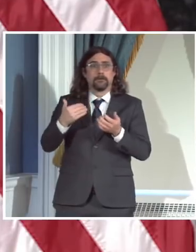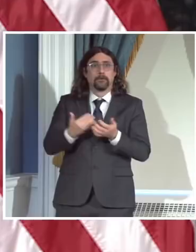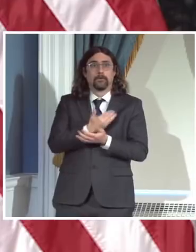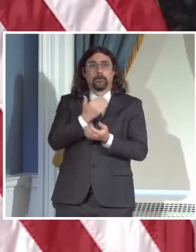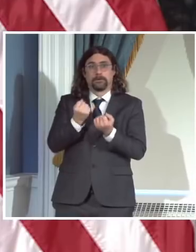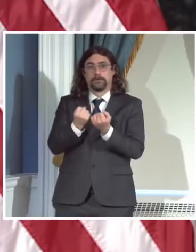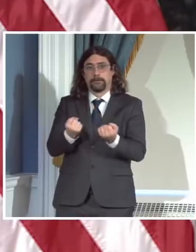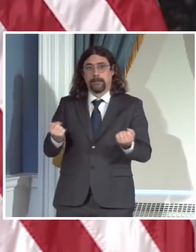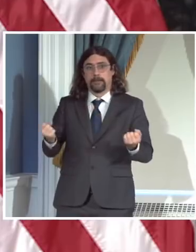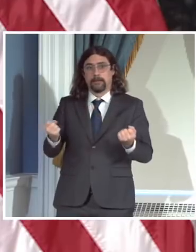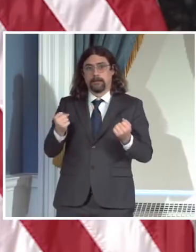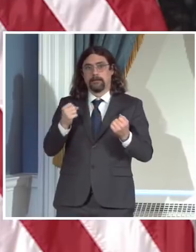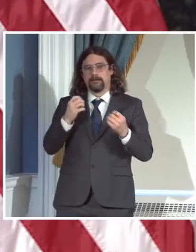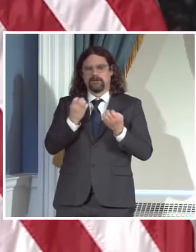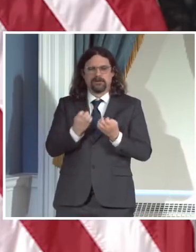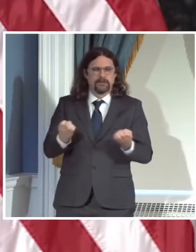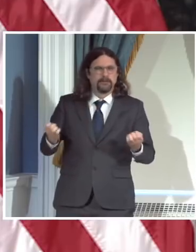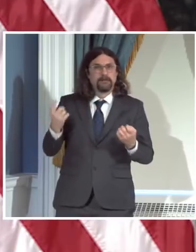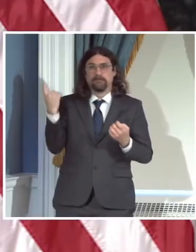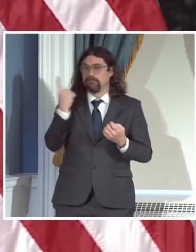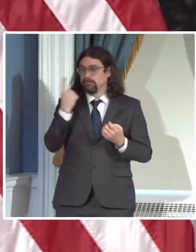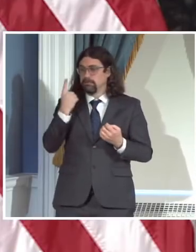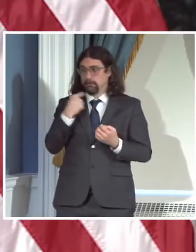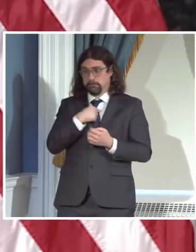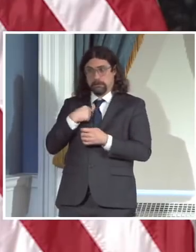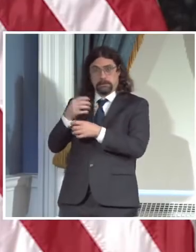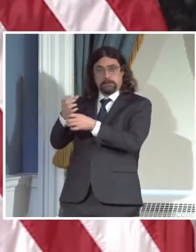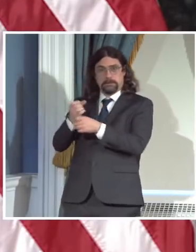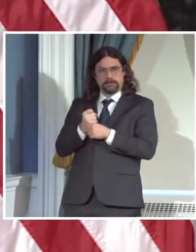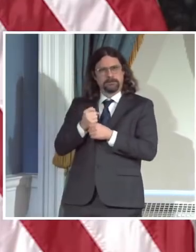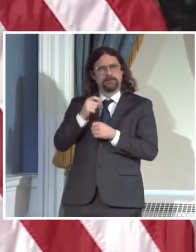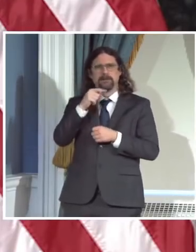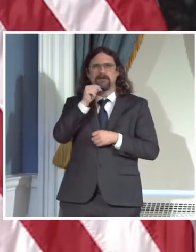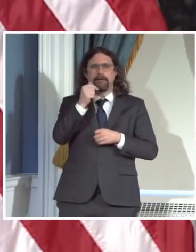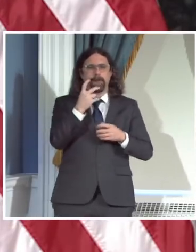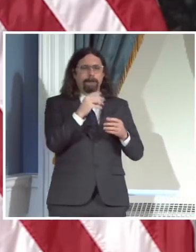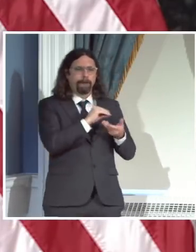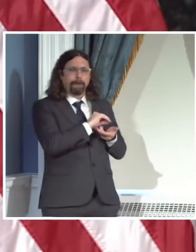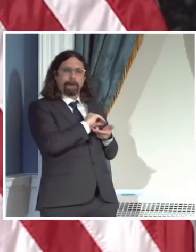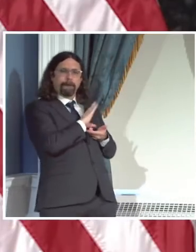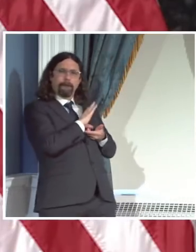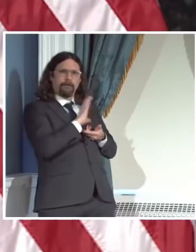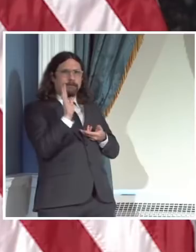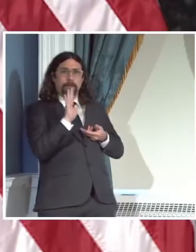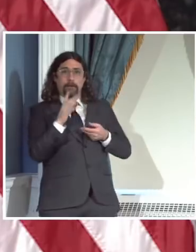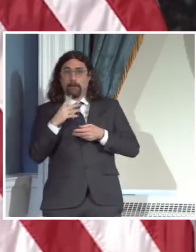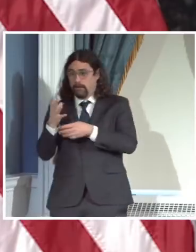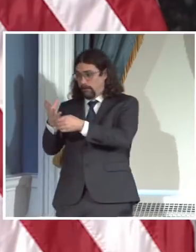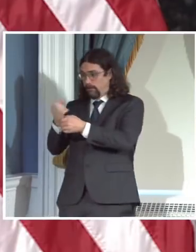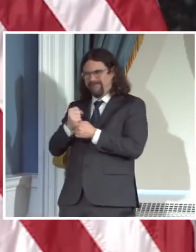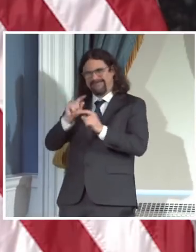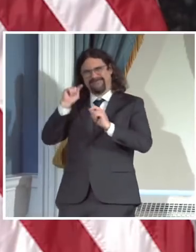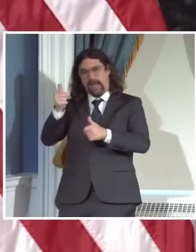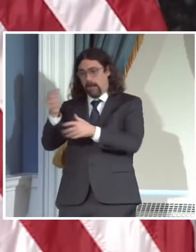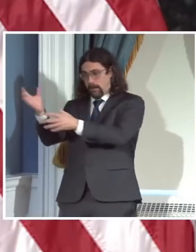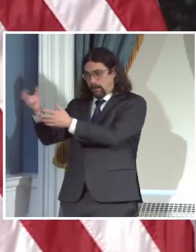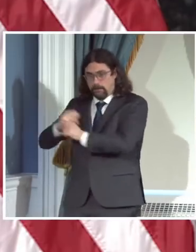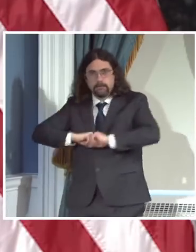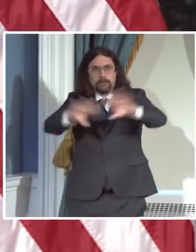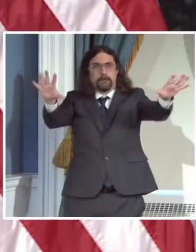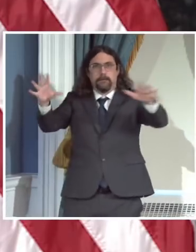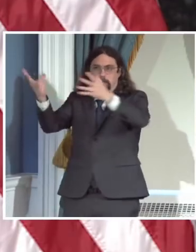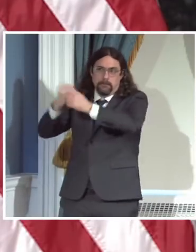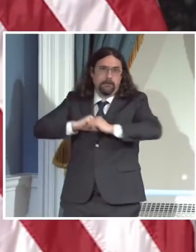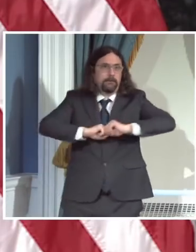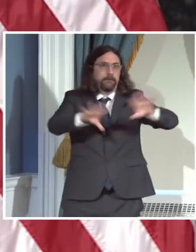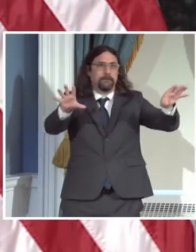The speed has become remarkable. The turnaround time, very, very quick to, again, all the hundreds of people, especially to